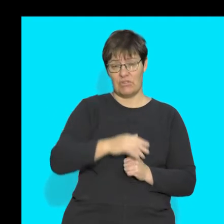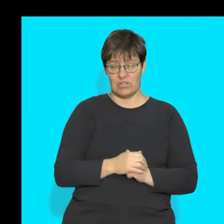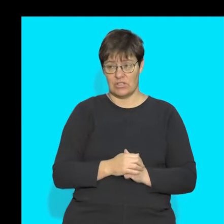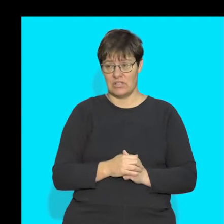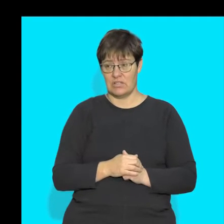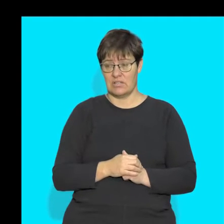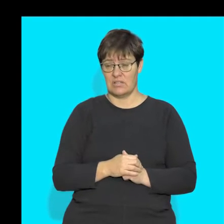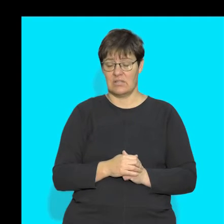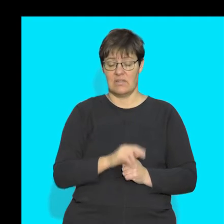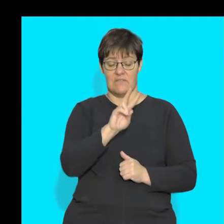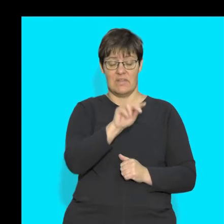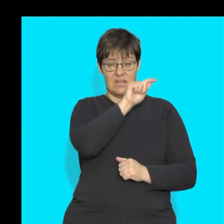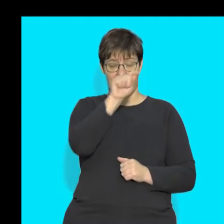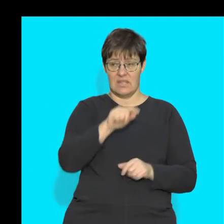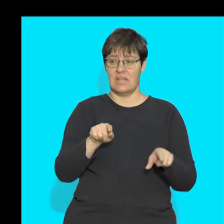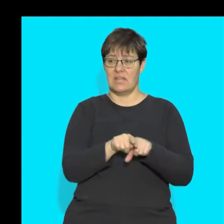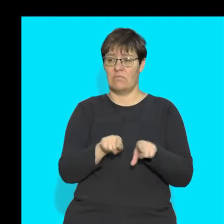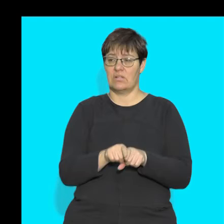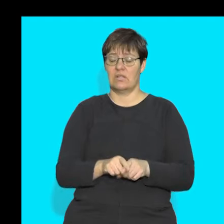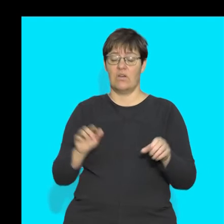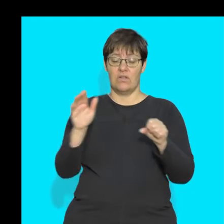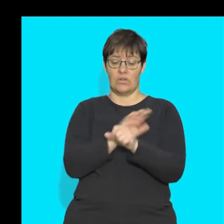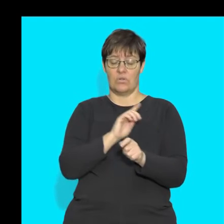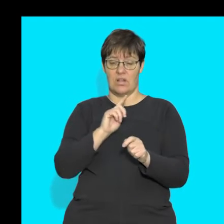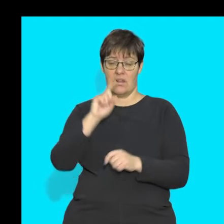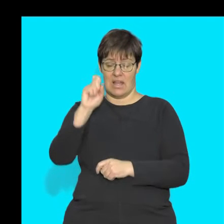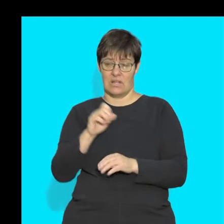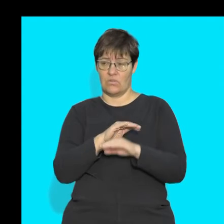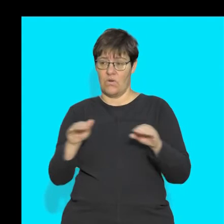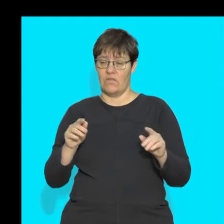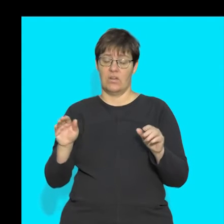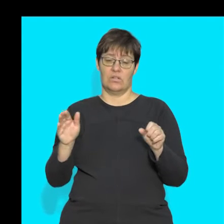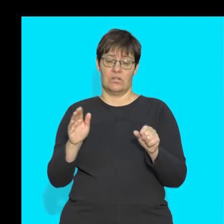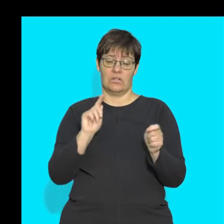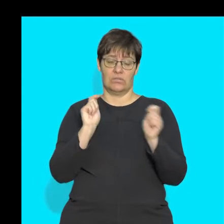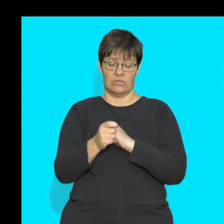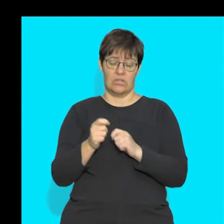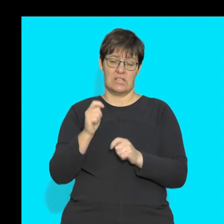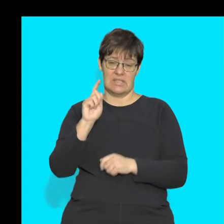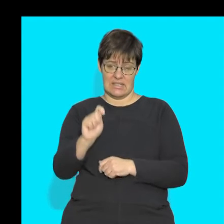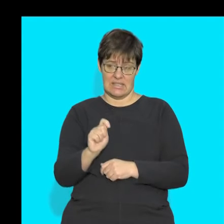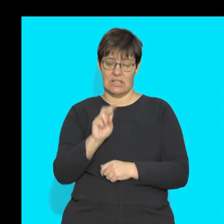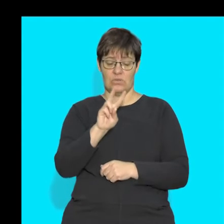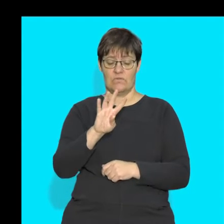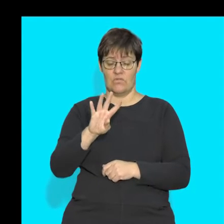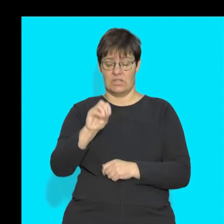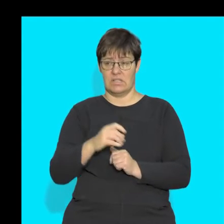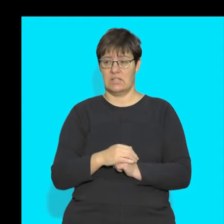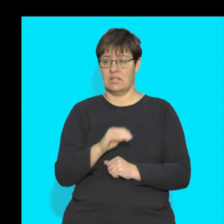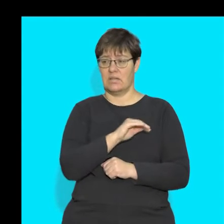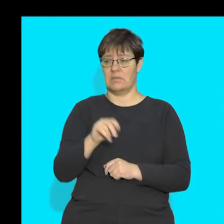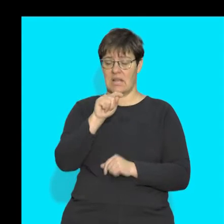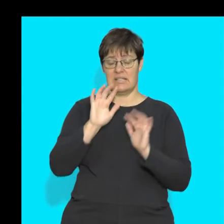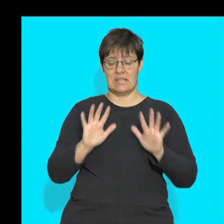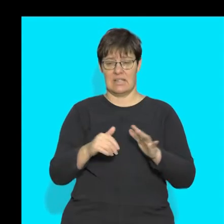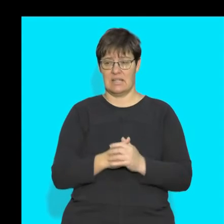velocity is going to be 240 divided by